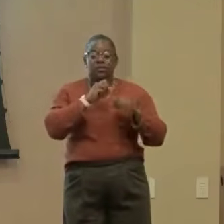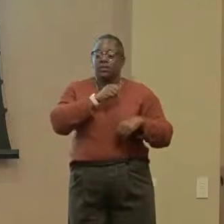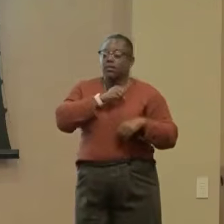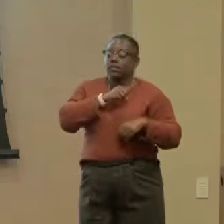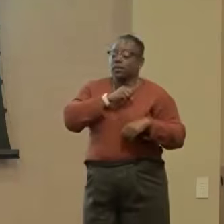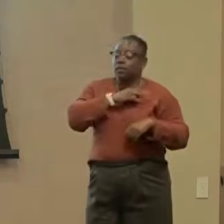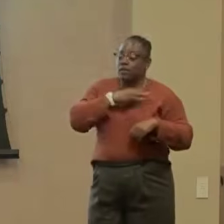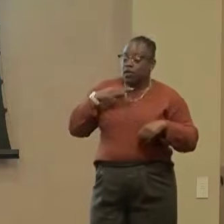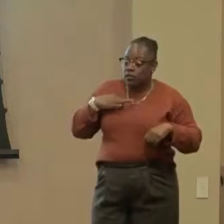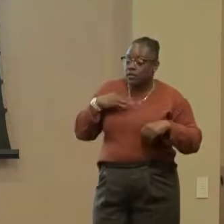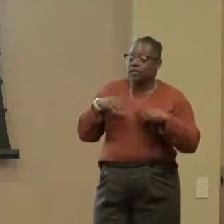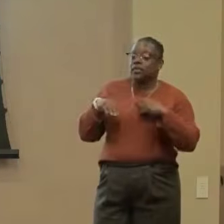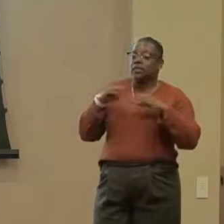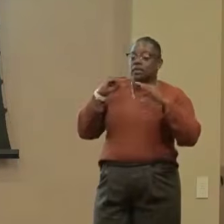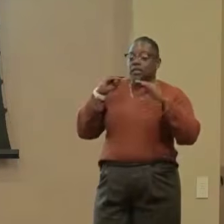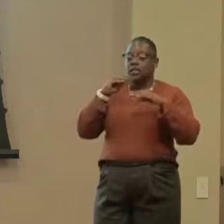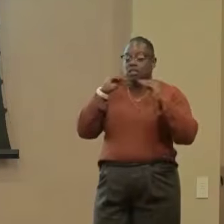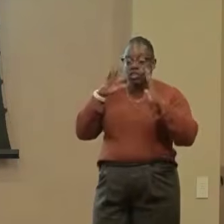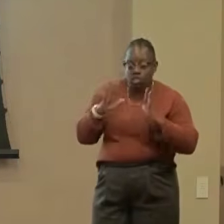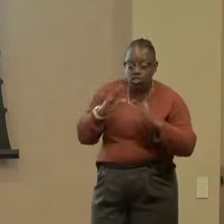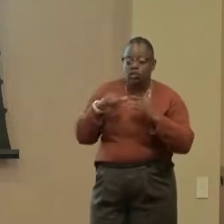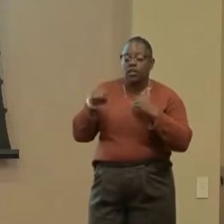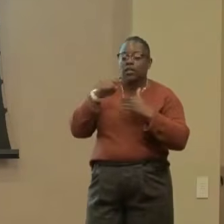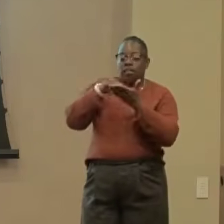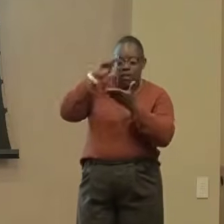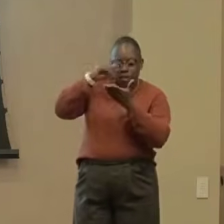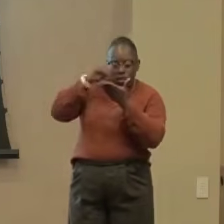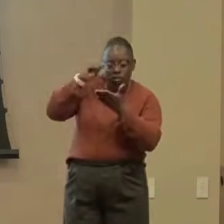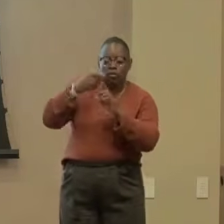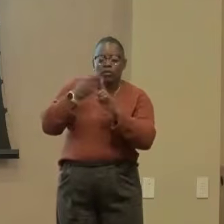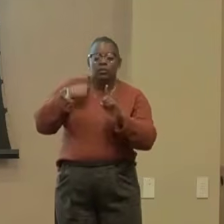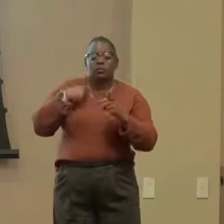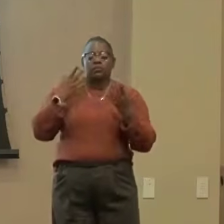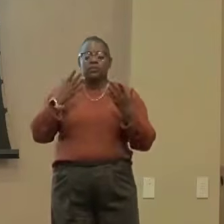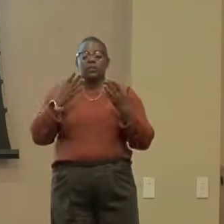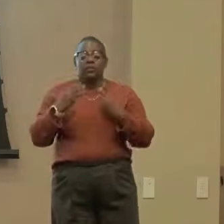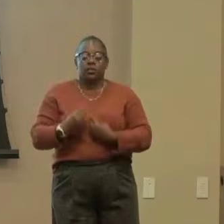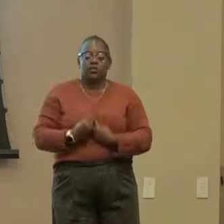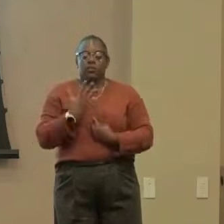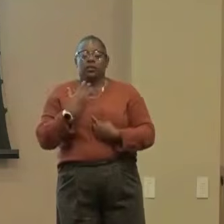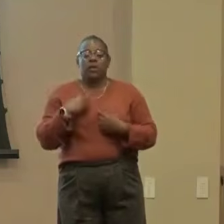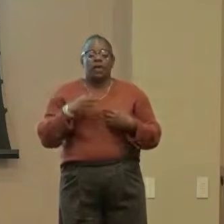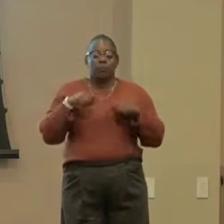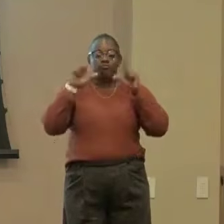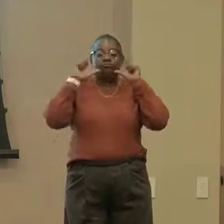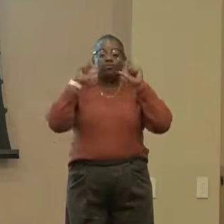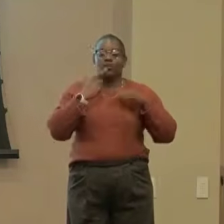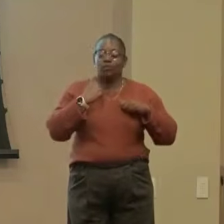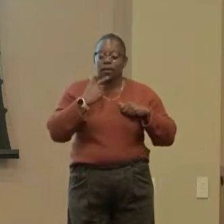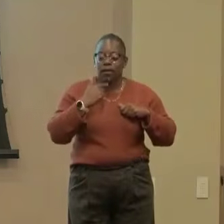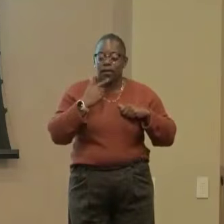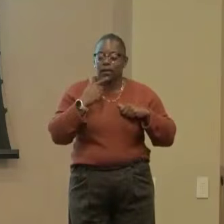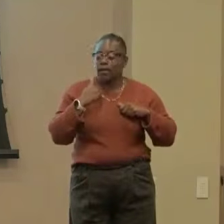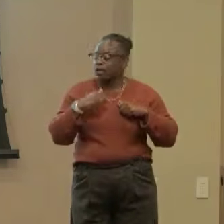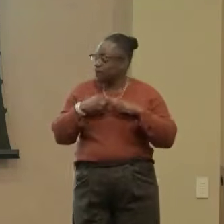and people who work with me to learn from me. So anytime I am having a flare, if you could visibly see it, like any redness or even my Raynaud's